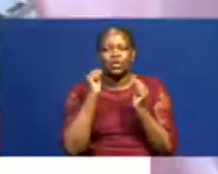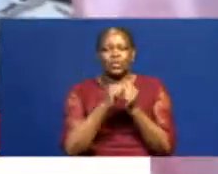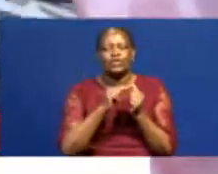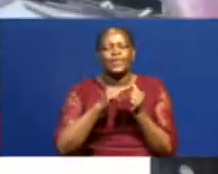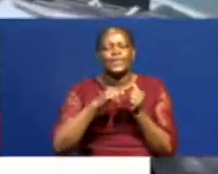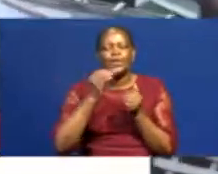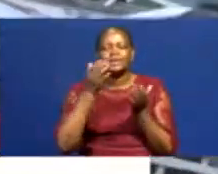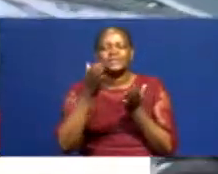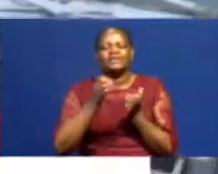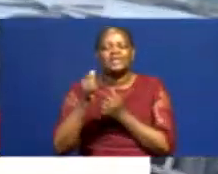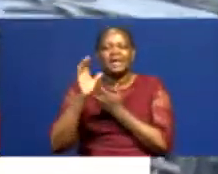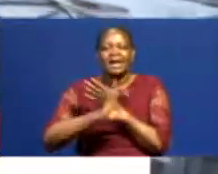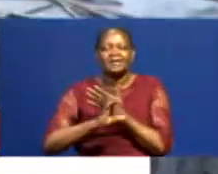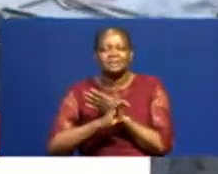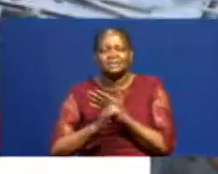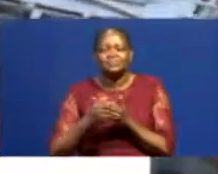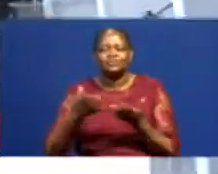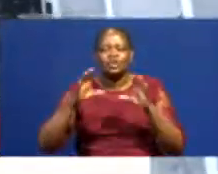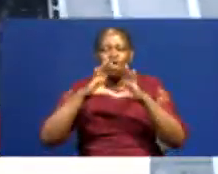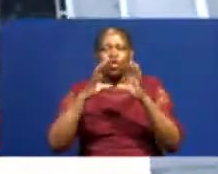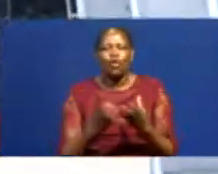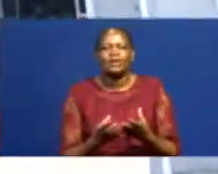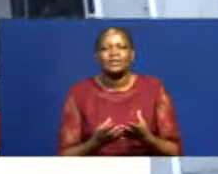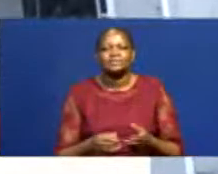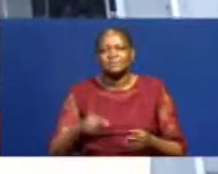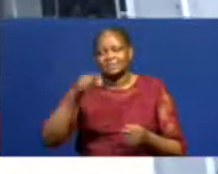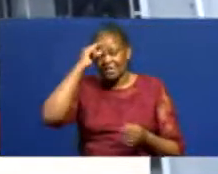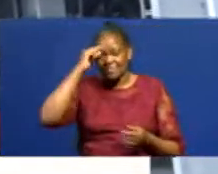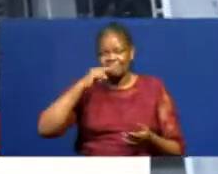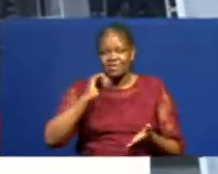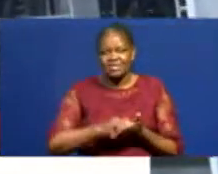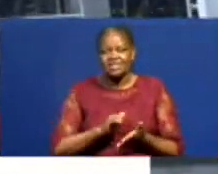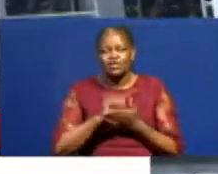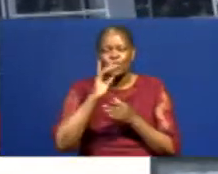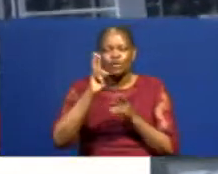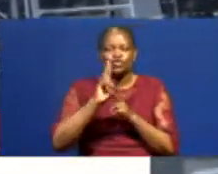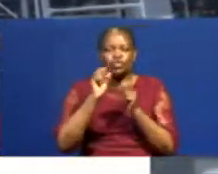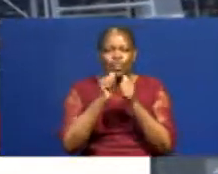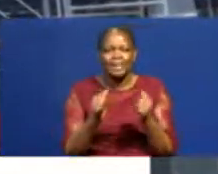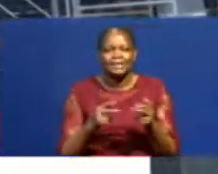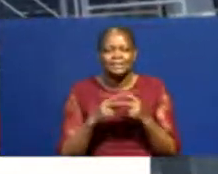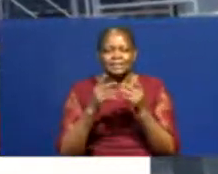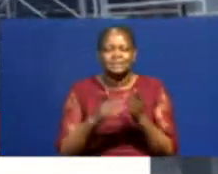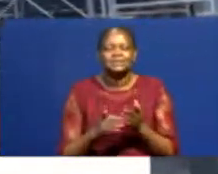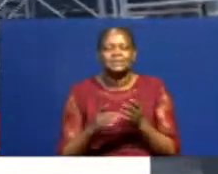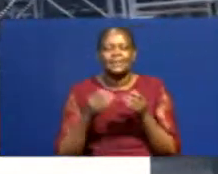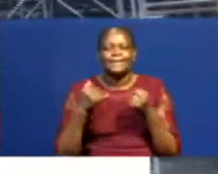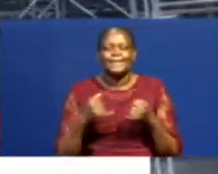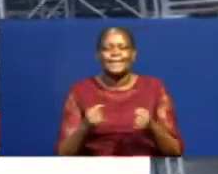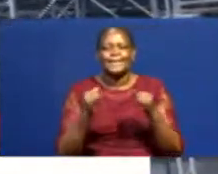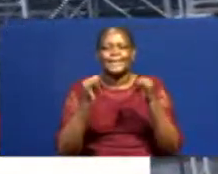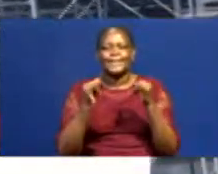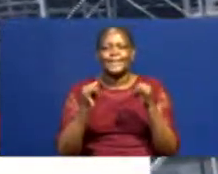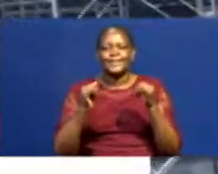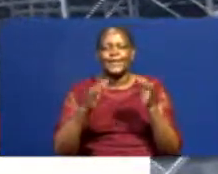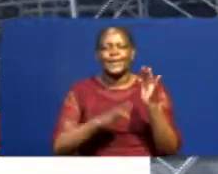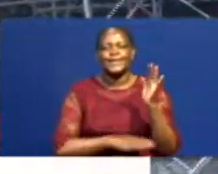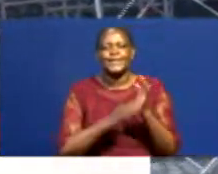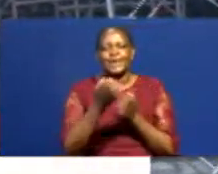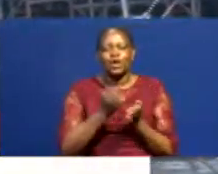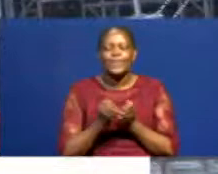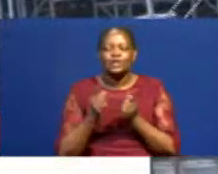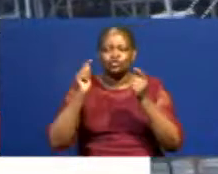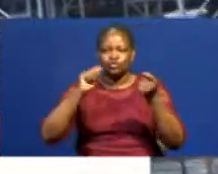more serving in other countries around the world. The government says it will utilize engineers in the implementation of the bottom-up